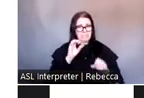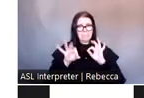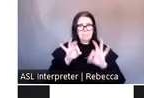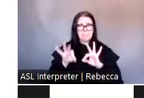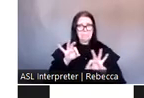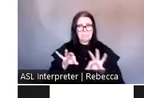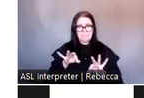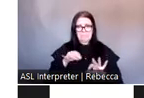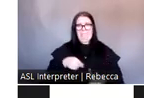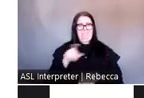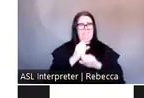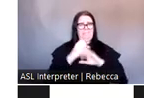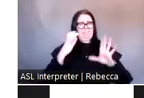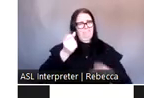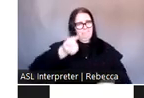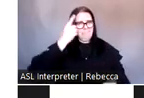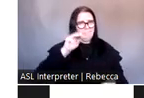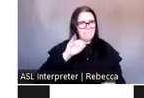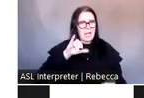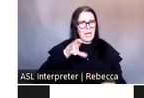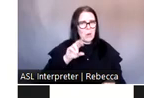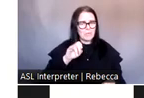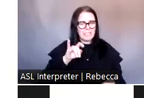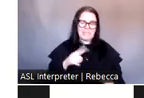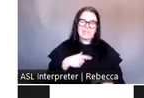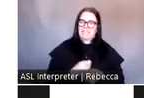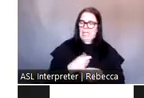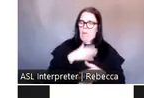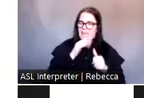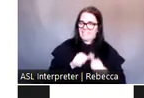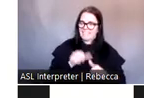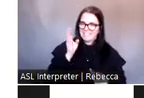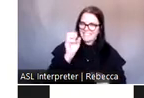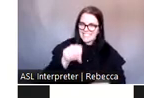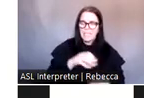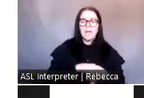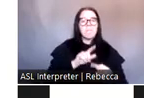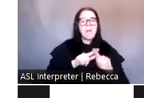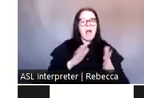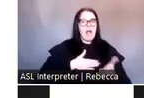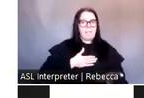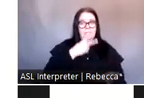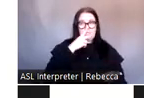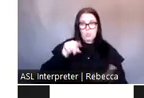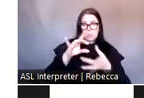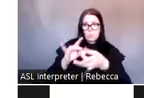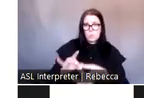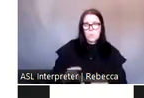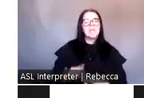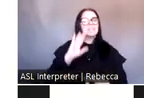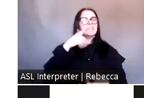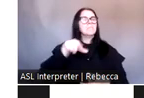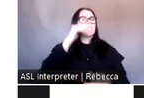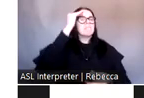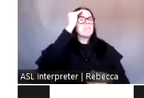kidding. Wonderful to see that we have some basis of knowledge and a little bit of familiarity in our audience